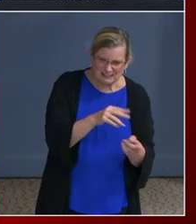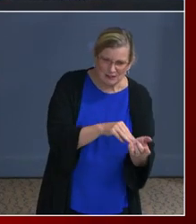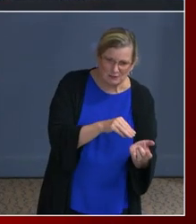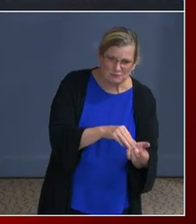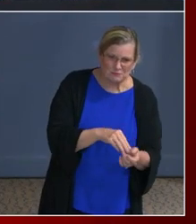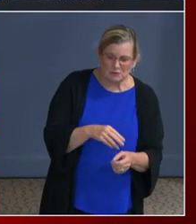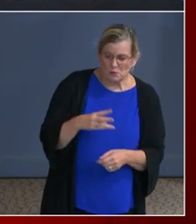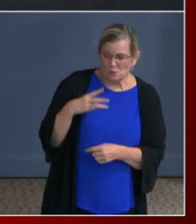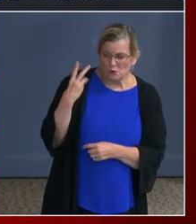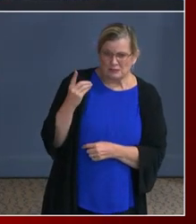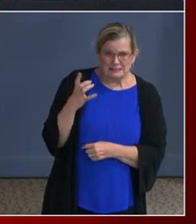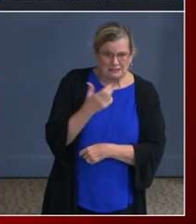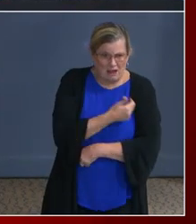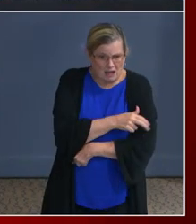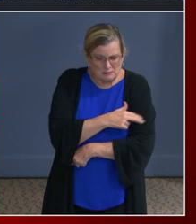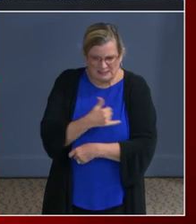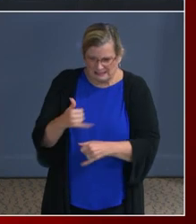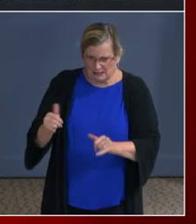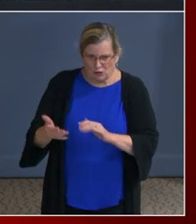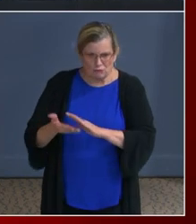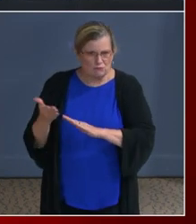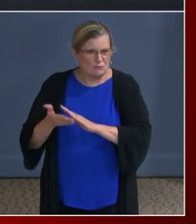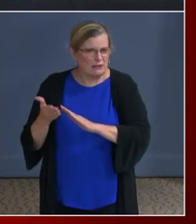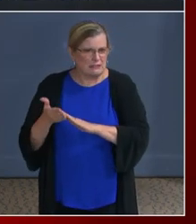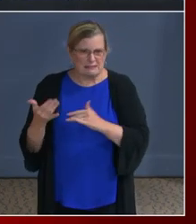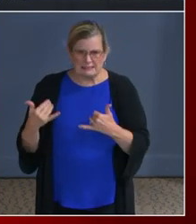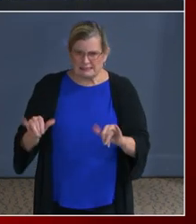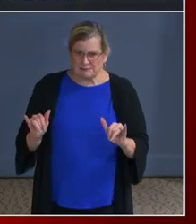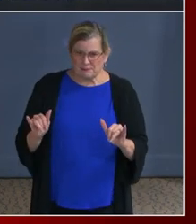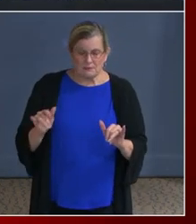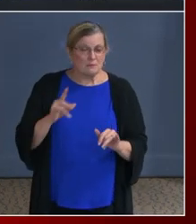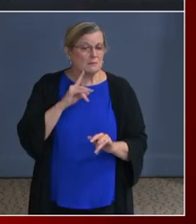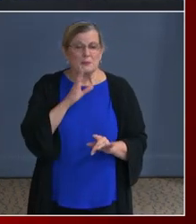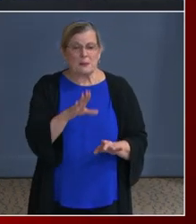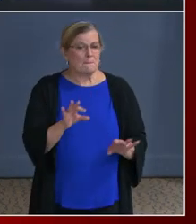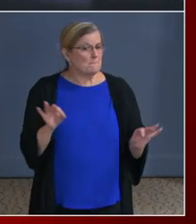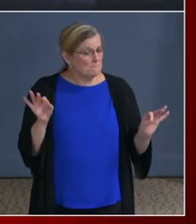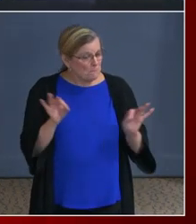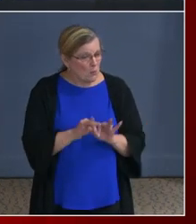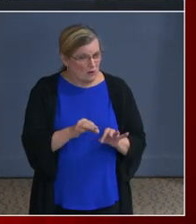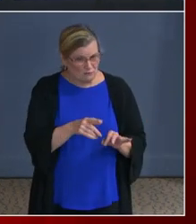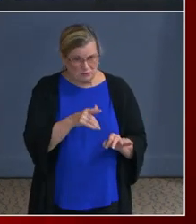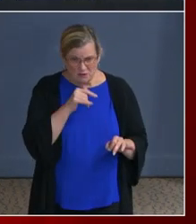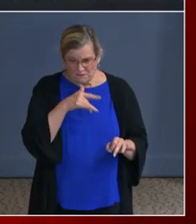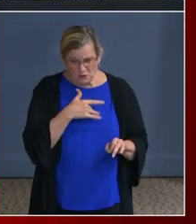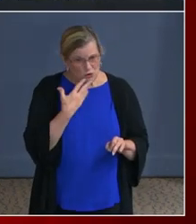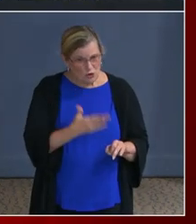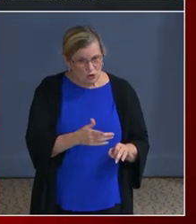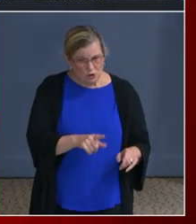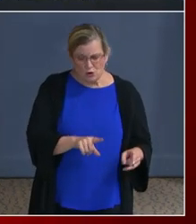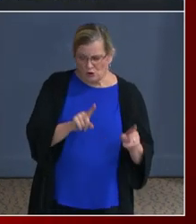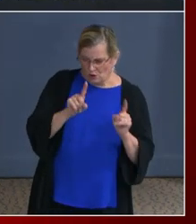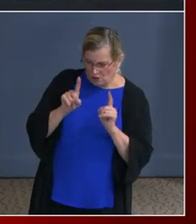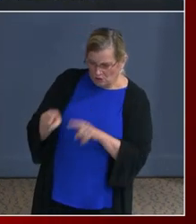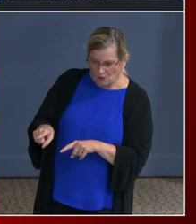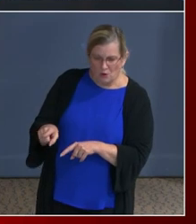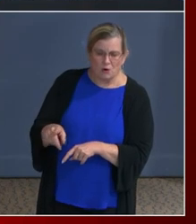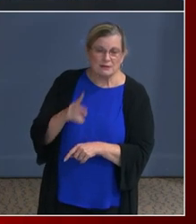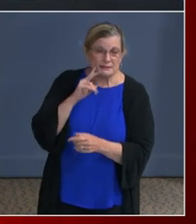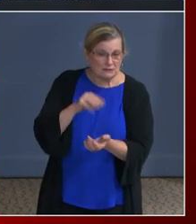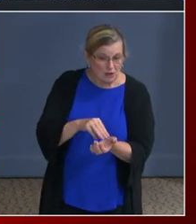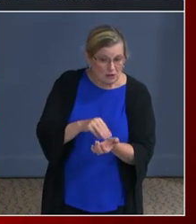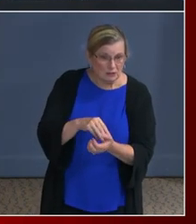people stay in touch with their doctors and continue to make and keep their healthcare appointments. We know that heart attacks,